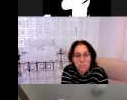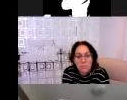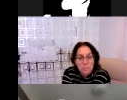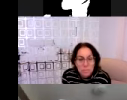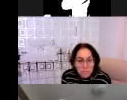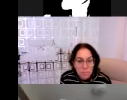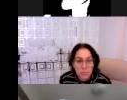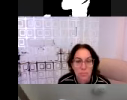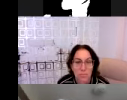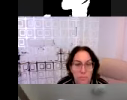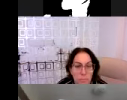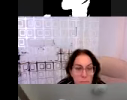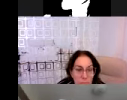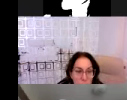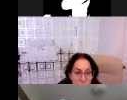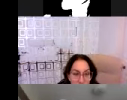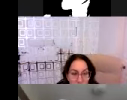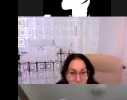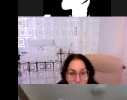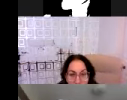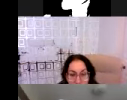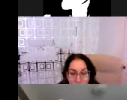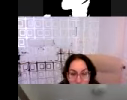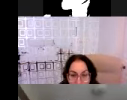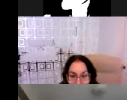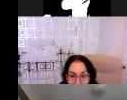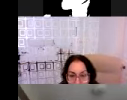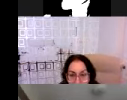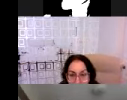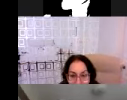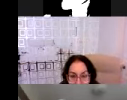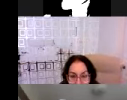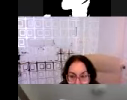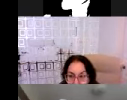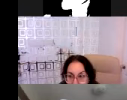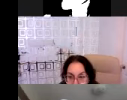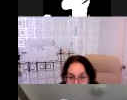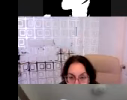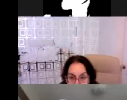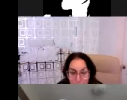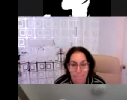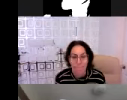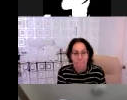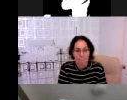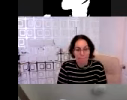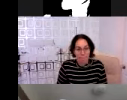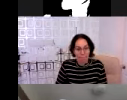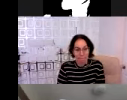Now, interestingly, or importantly, sorry, is these measures, once they're processed in the correct